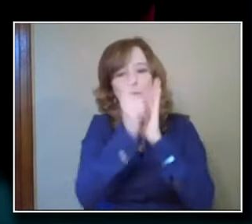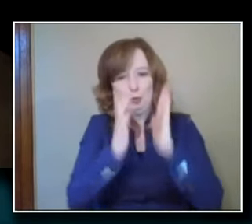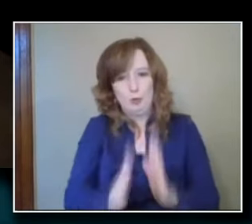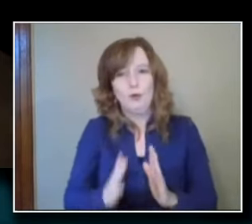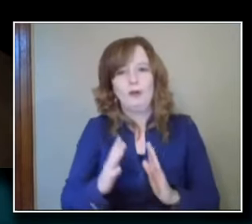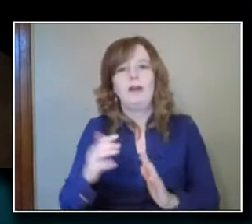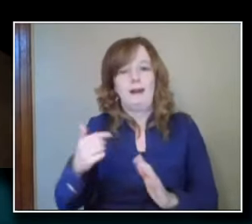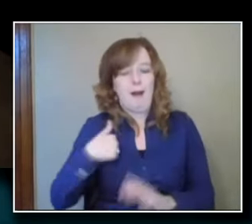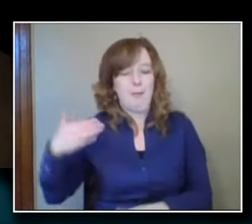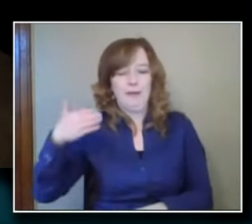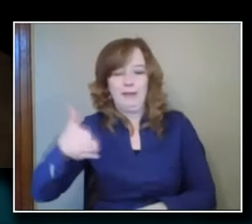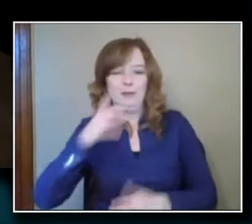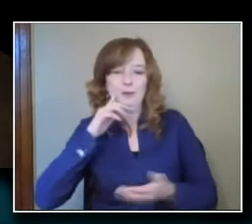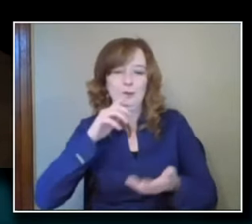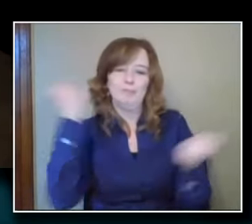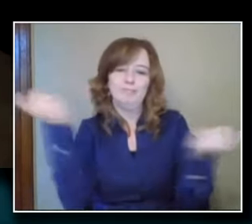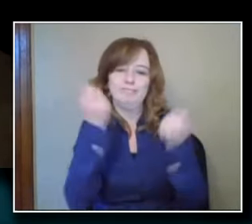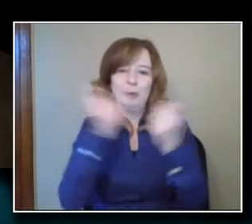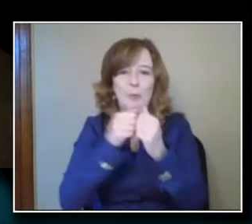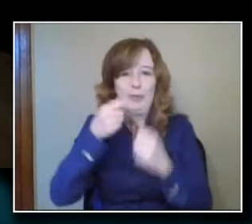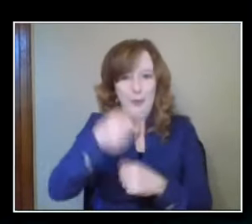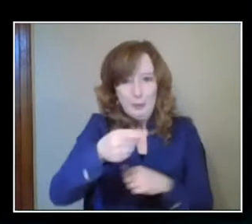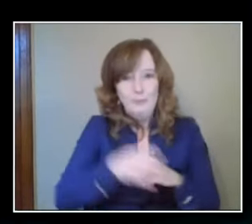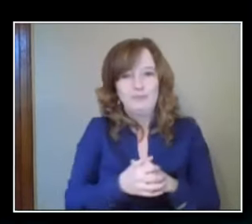you. Congratulations, Jamie.